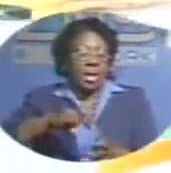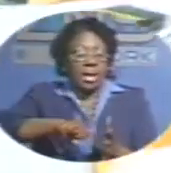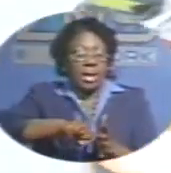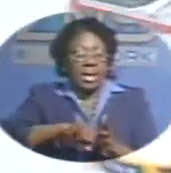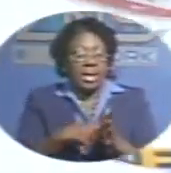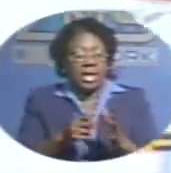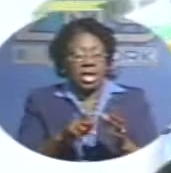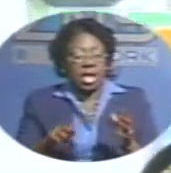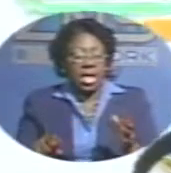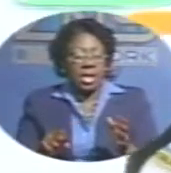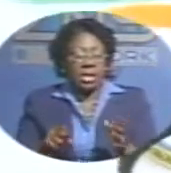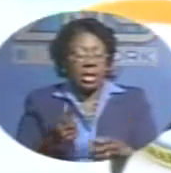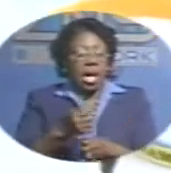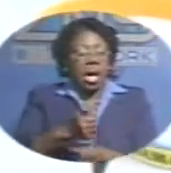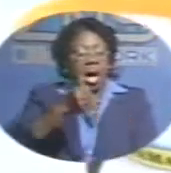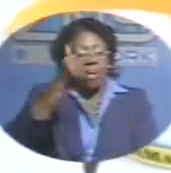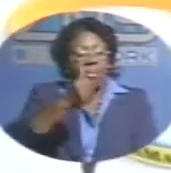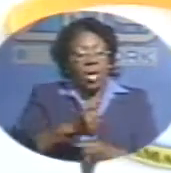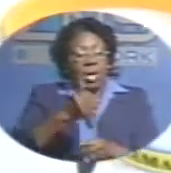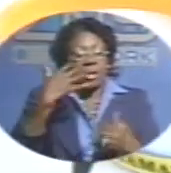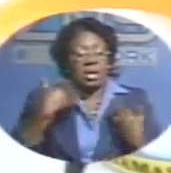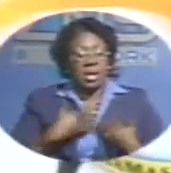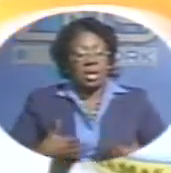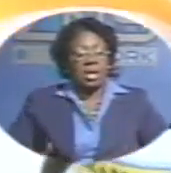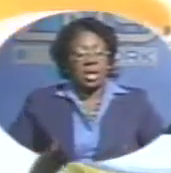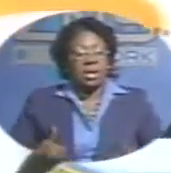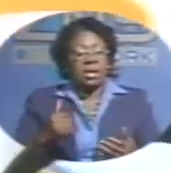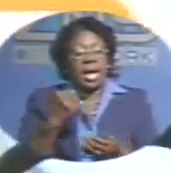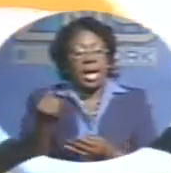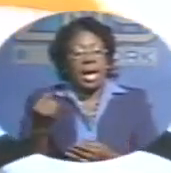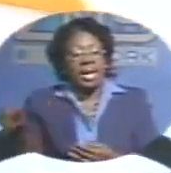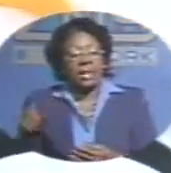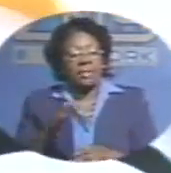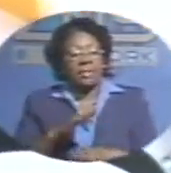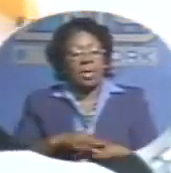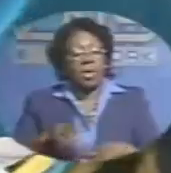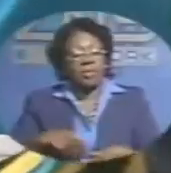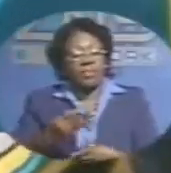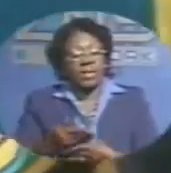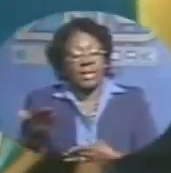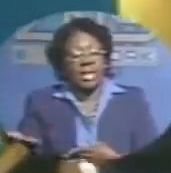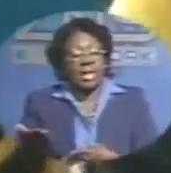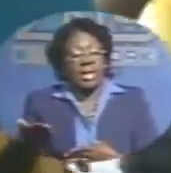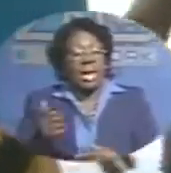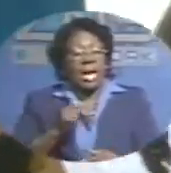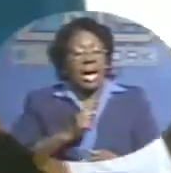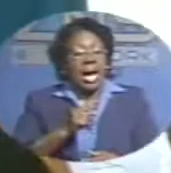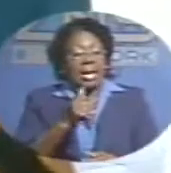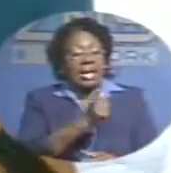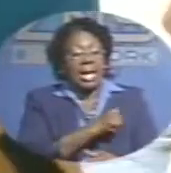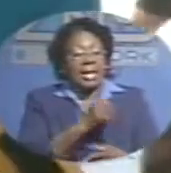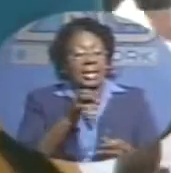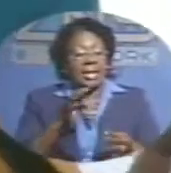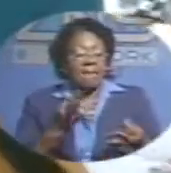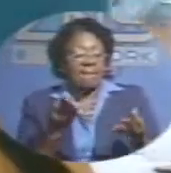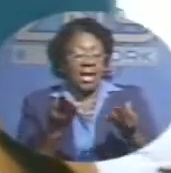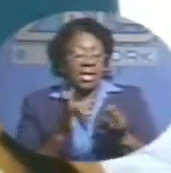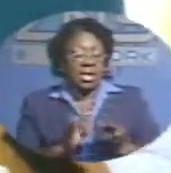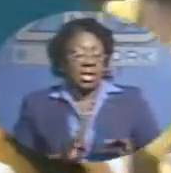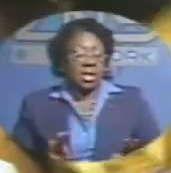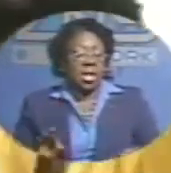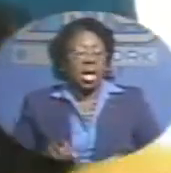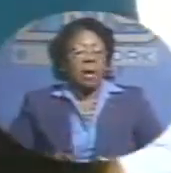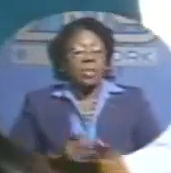belts, umbrellas, and of course t-shirts are items available for sale by Atlantic Fashions, producers of Independence